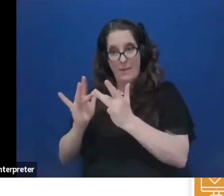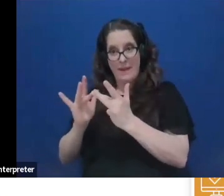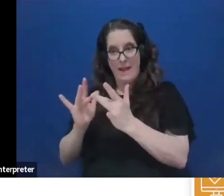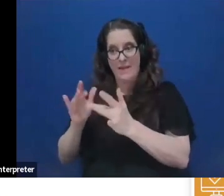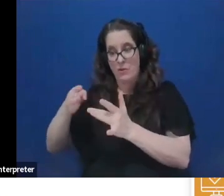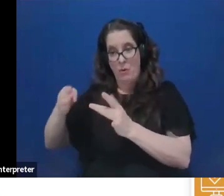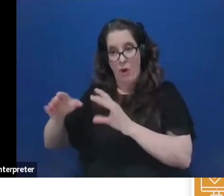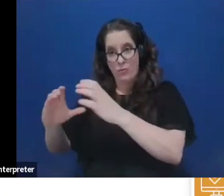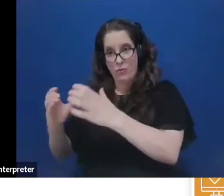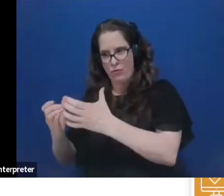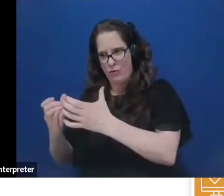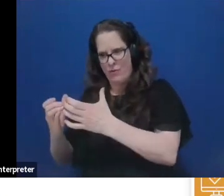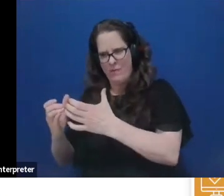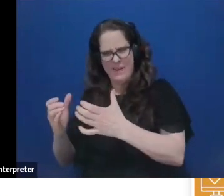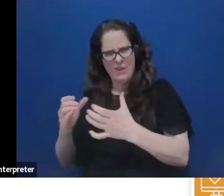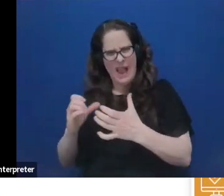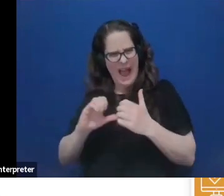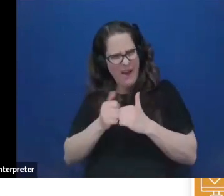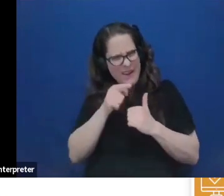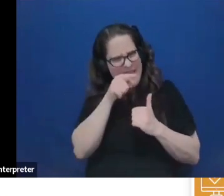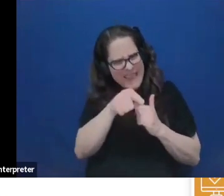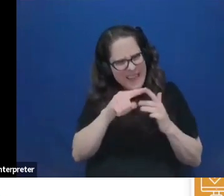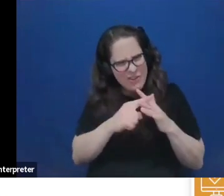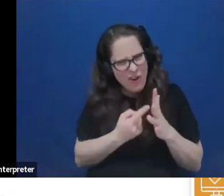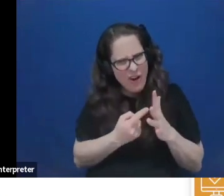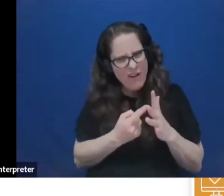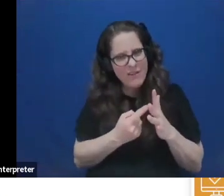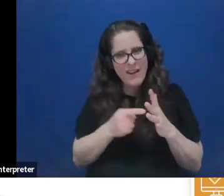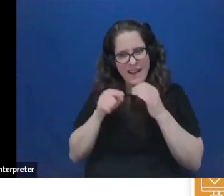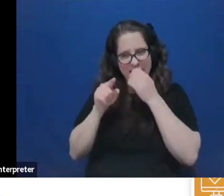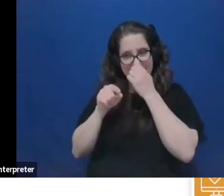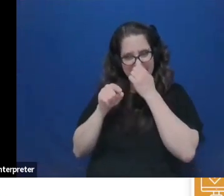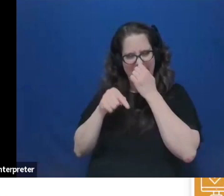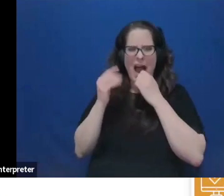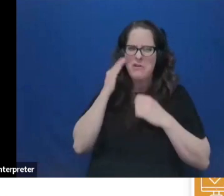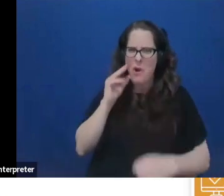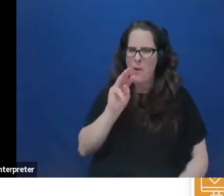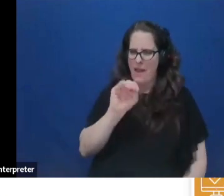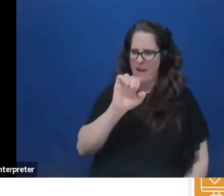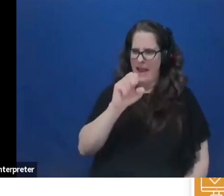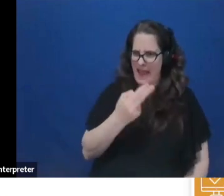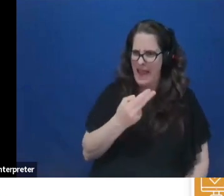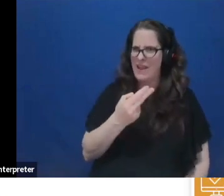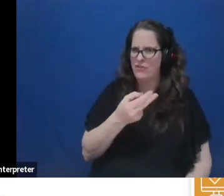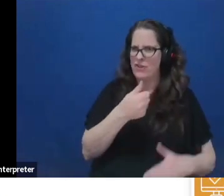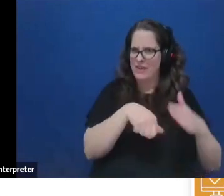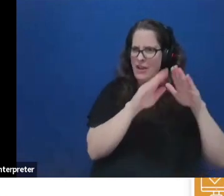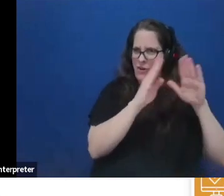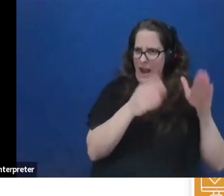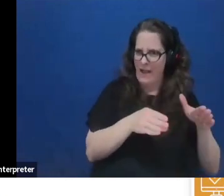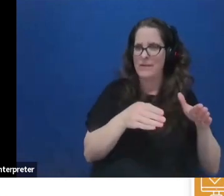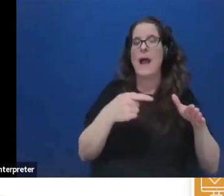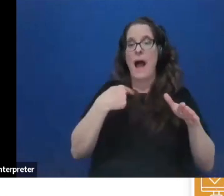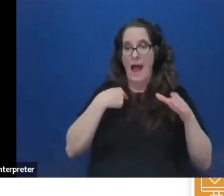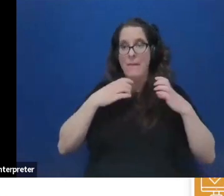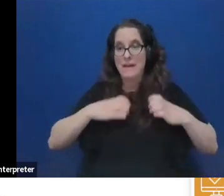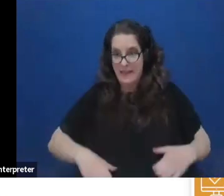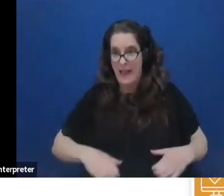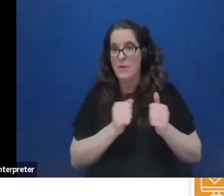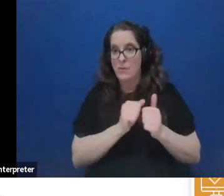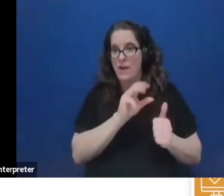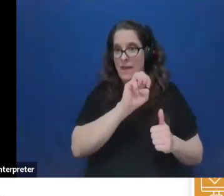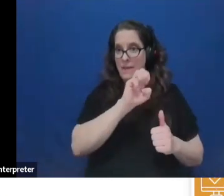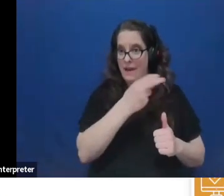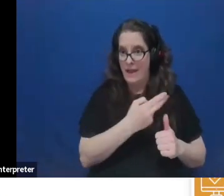this start again? This was a MIH's housing. I'm I'm a client with MIH for my